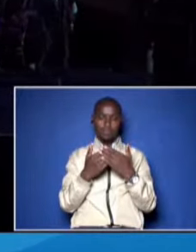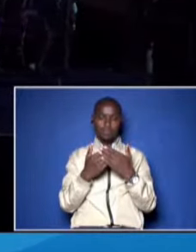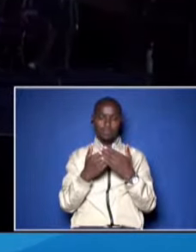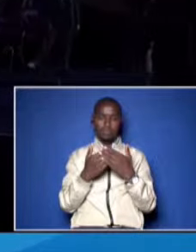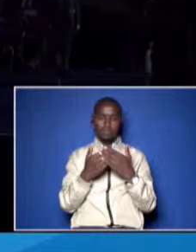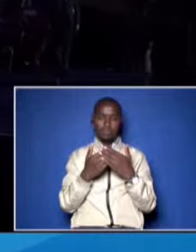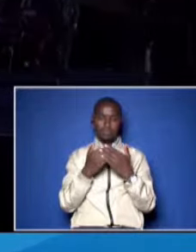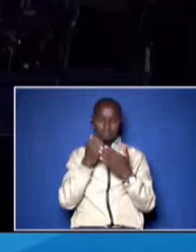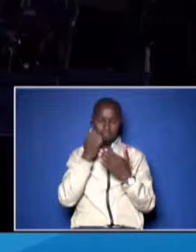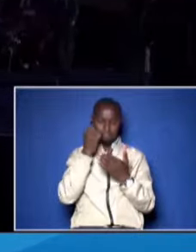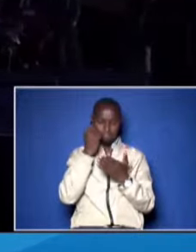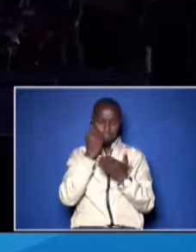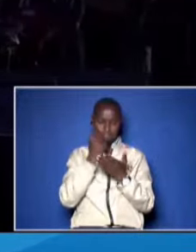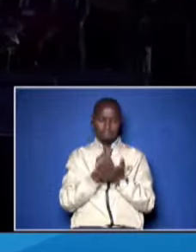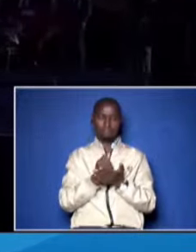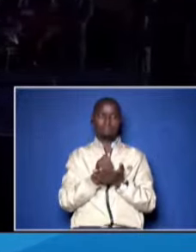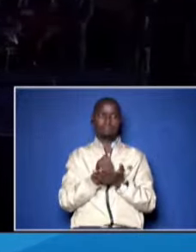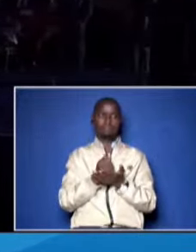allom